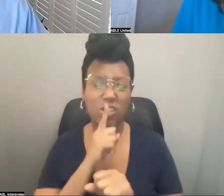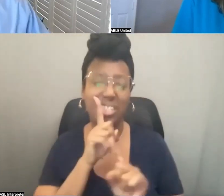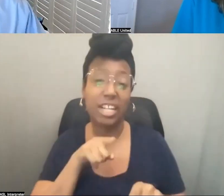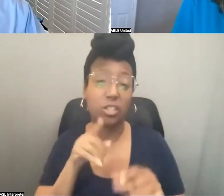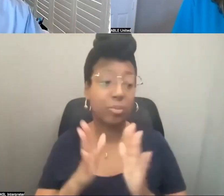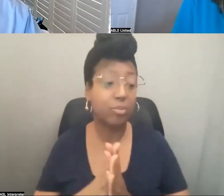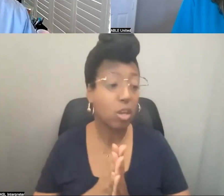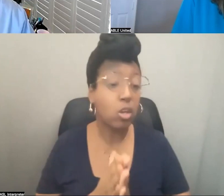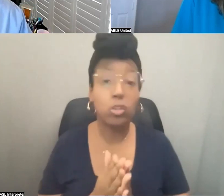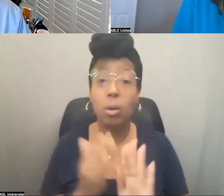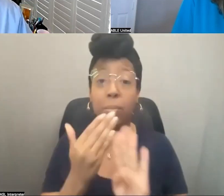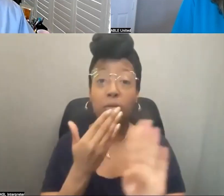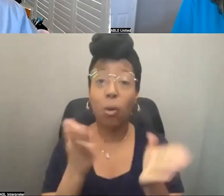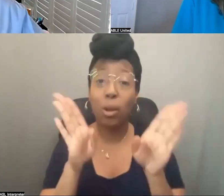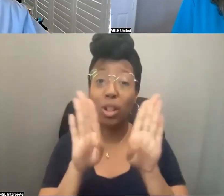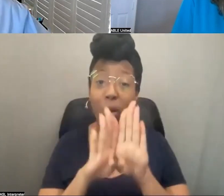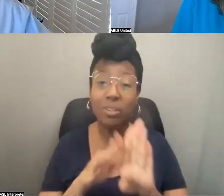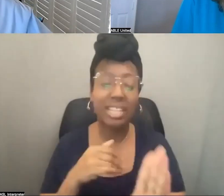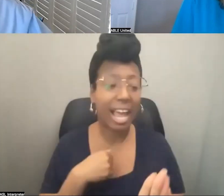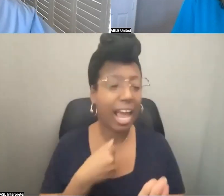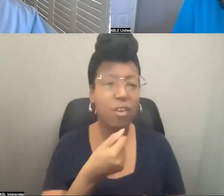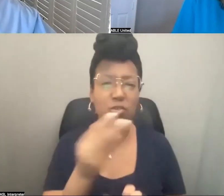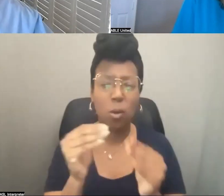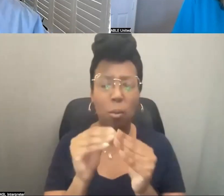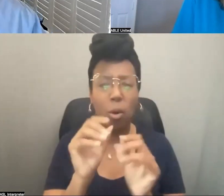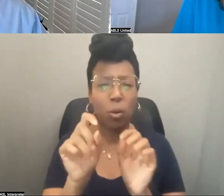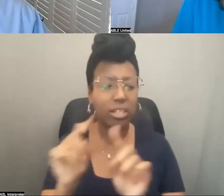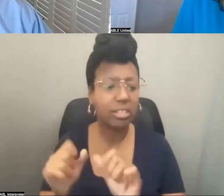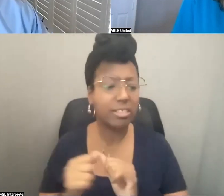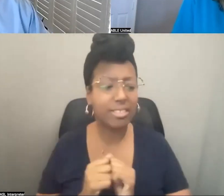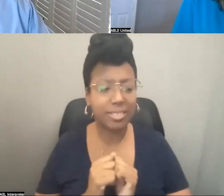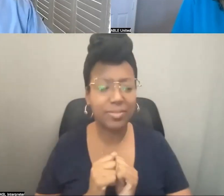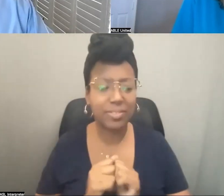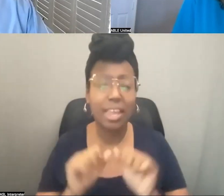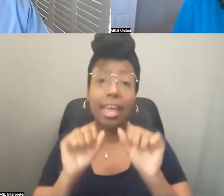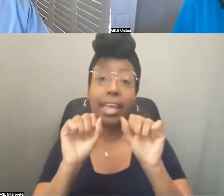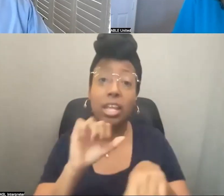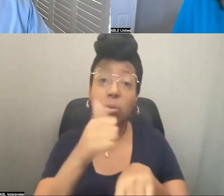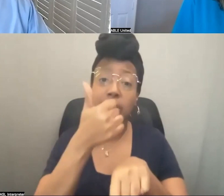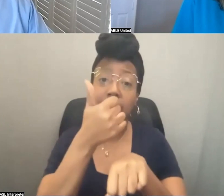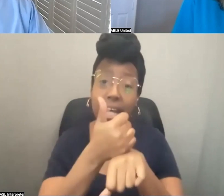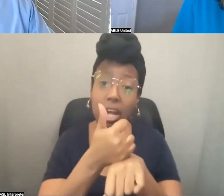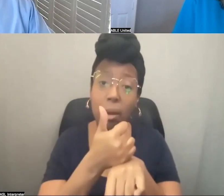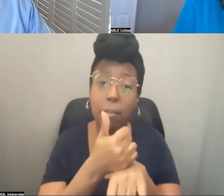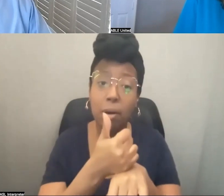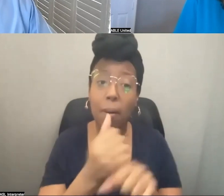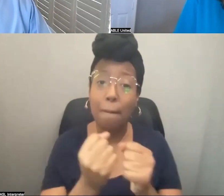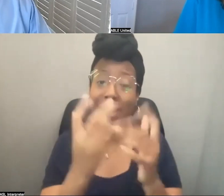questions. Travis, can you set up multiple special needs trusts for one individual or a